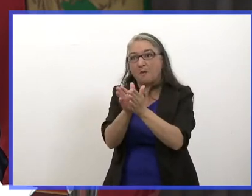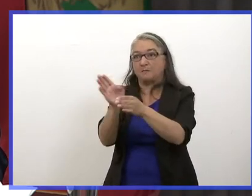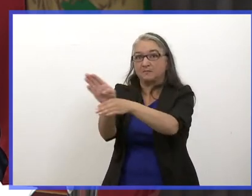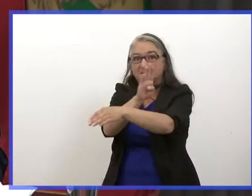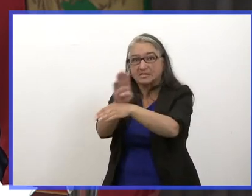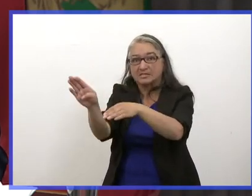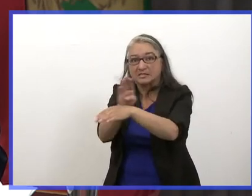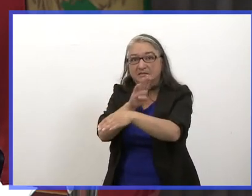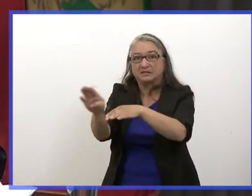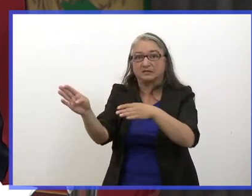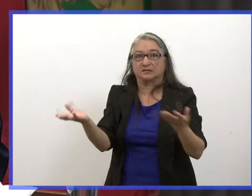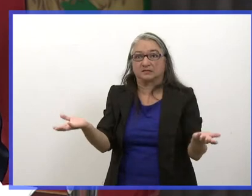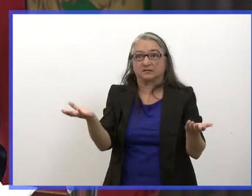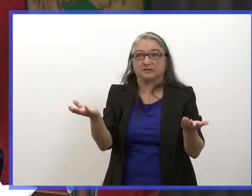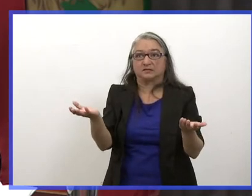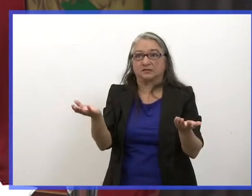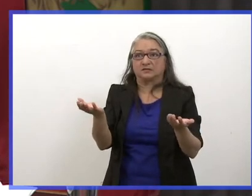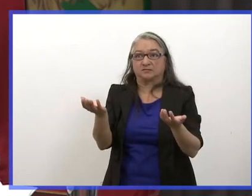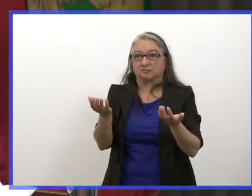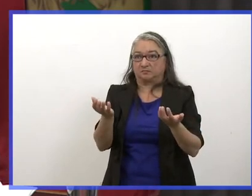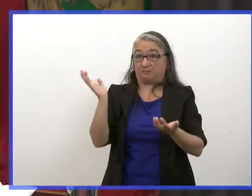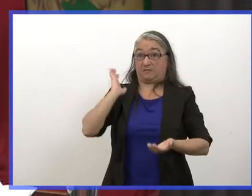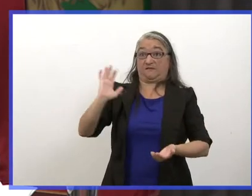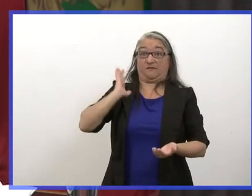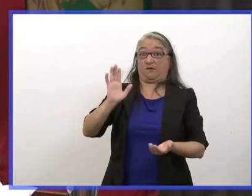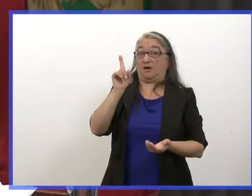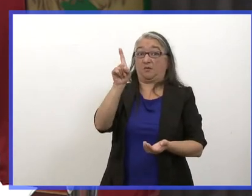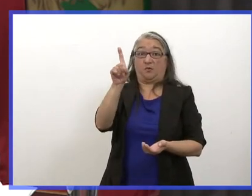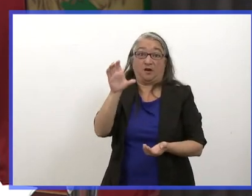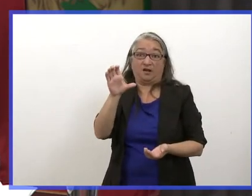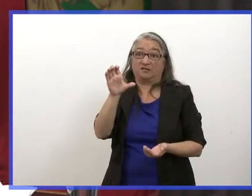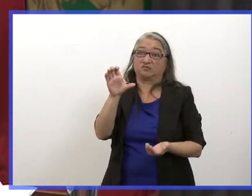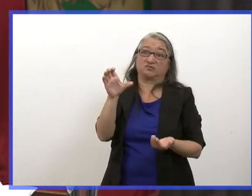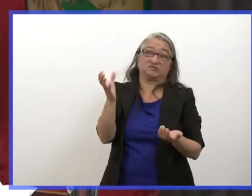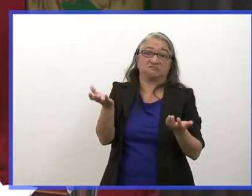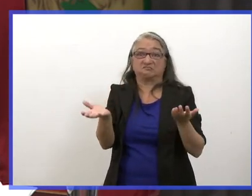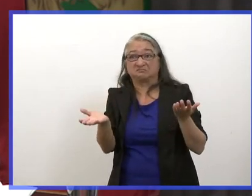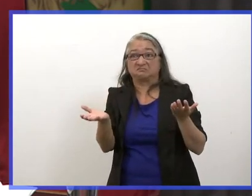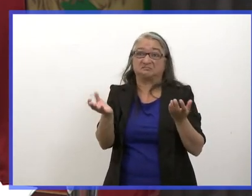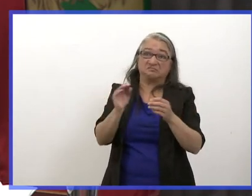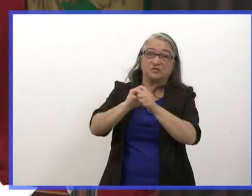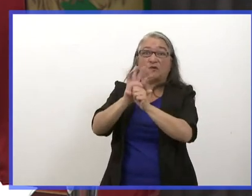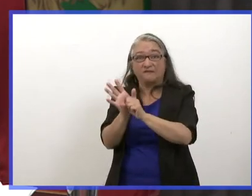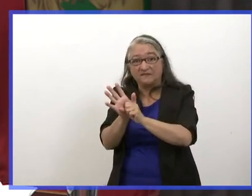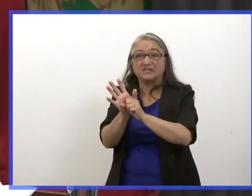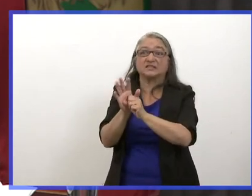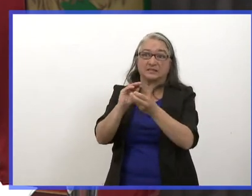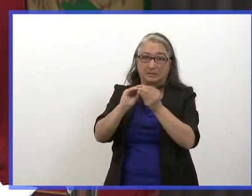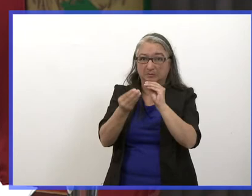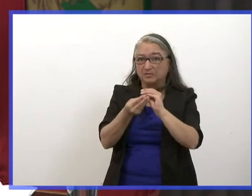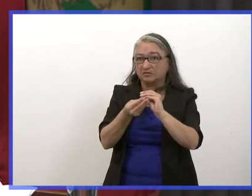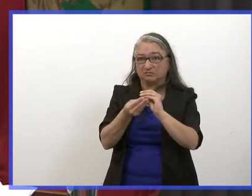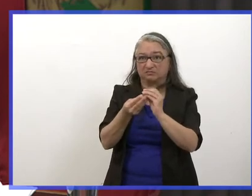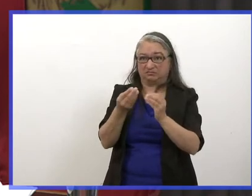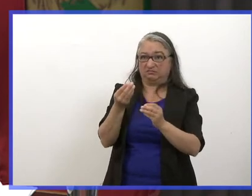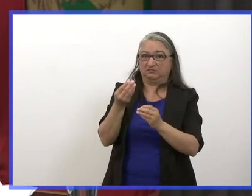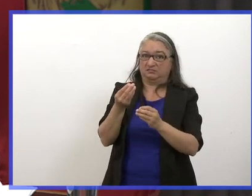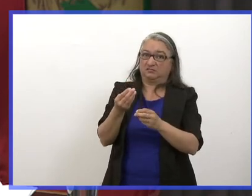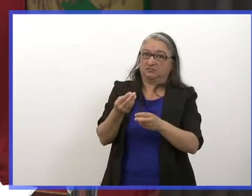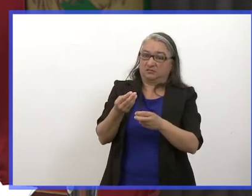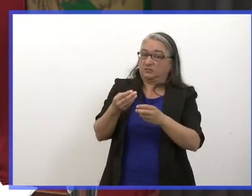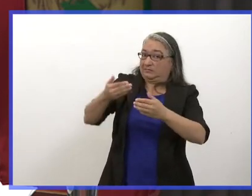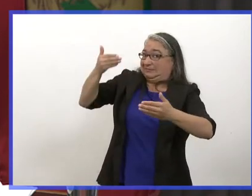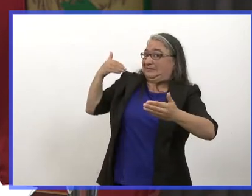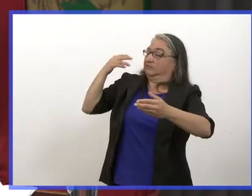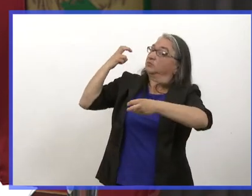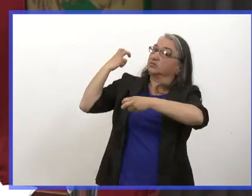BC? These are not easy decisions to make. They're difficult decisions to make. And we are doing the absolute best we can with the